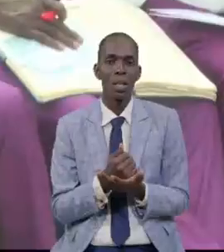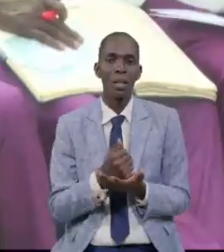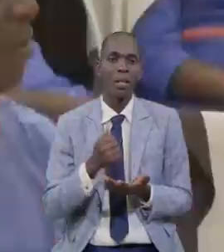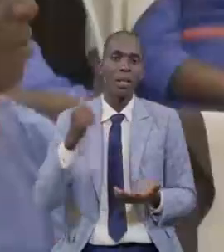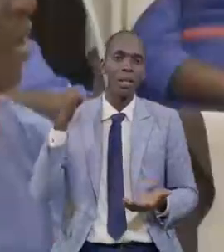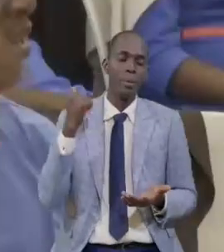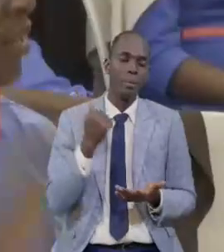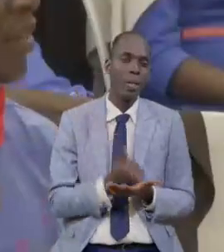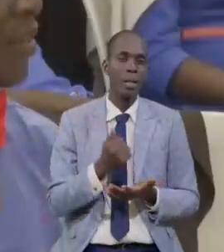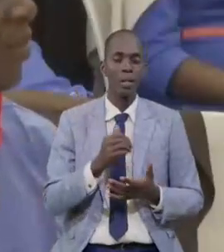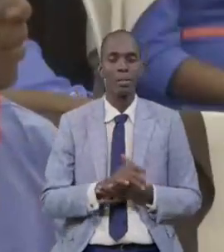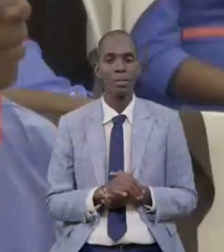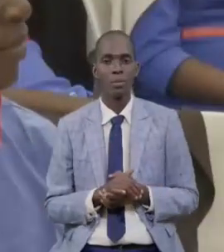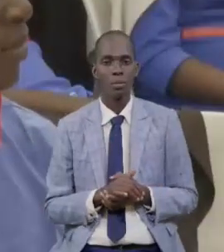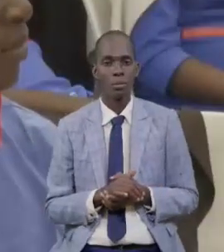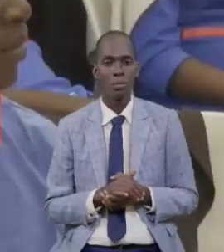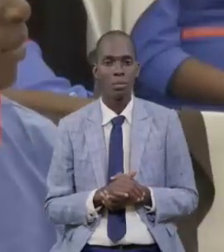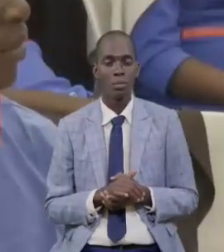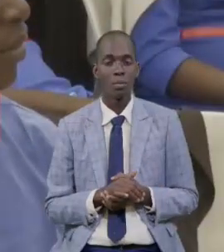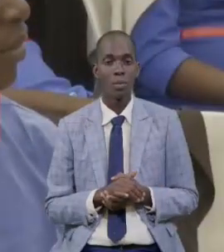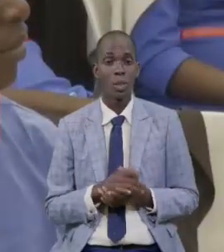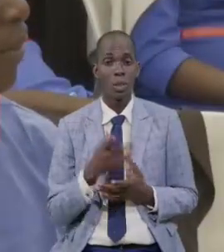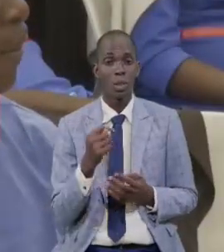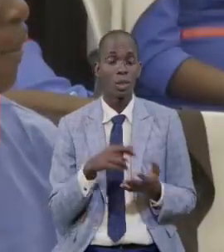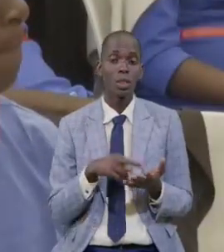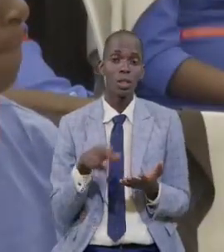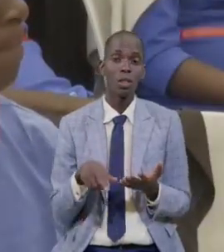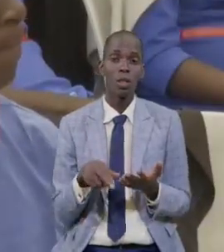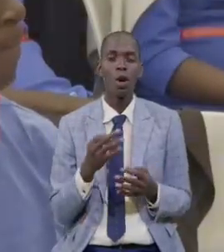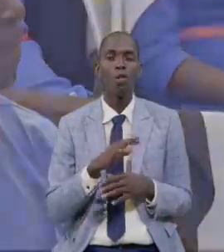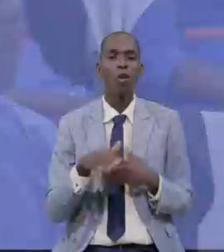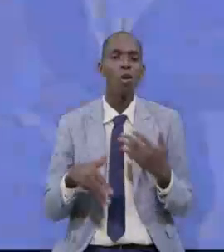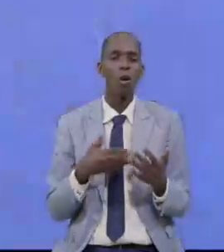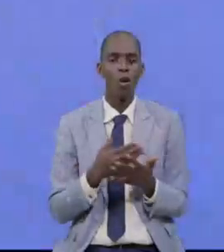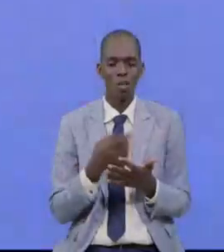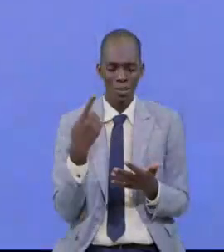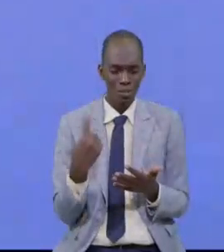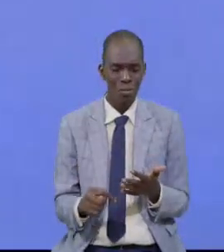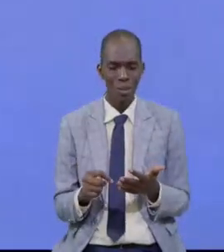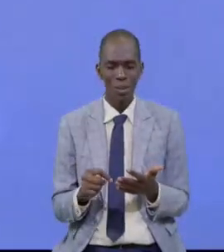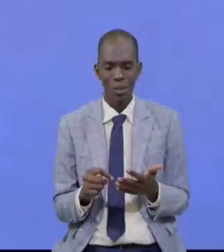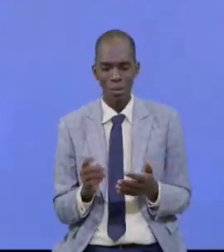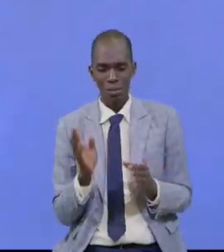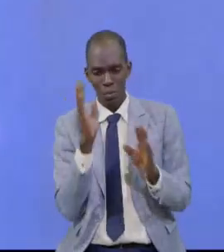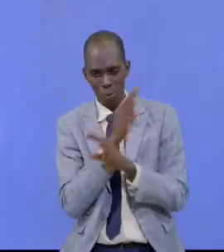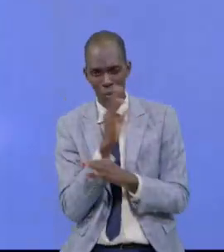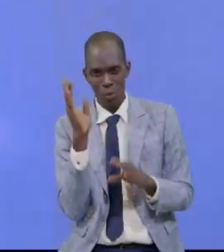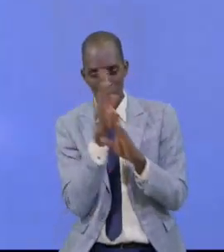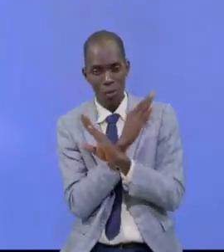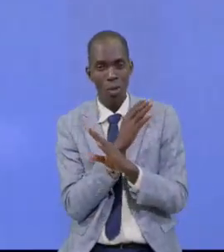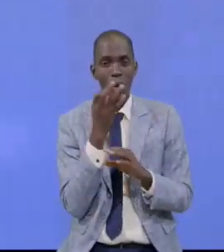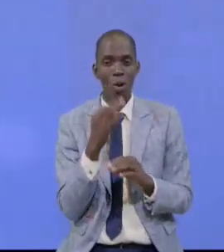Amen. The result of all the maneuvering of the captors in your